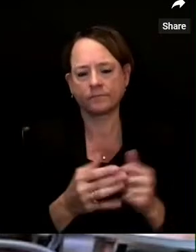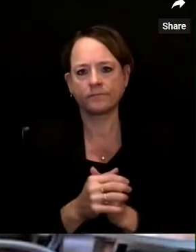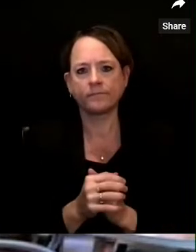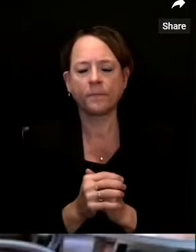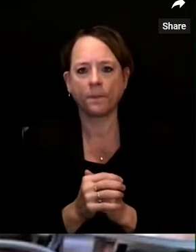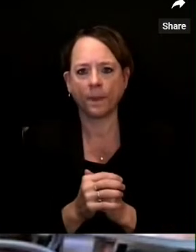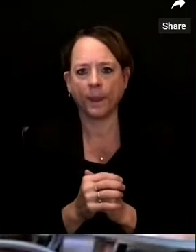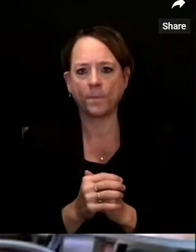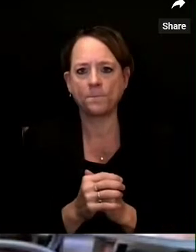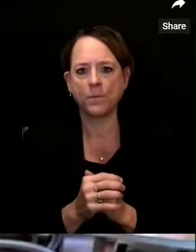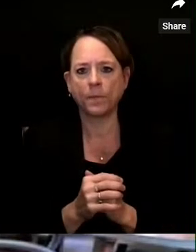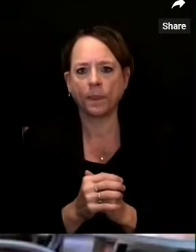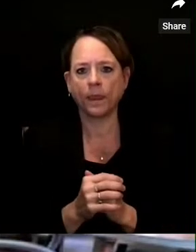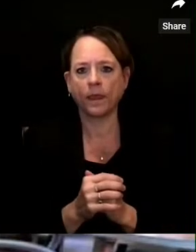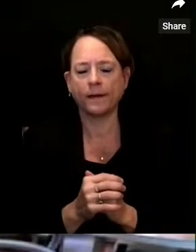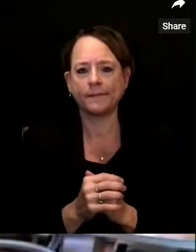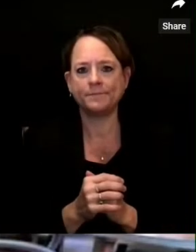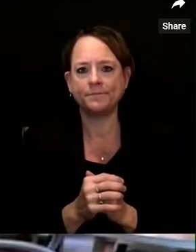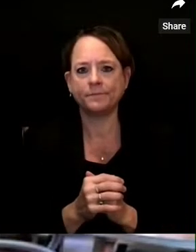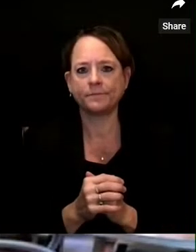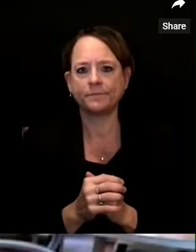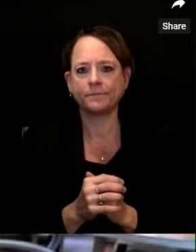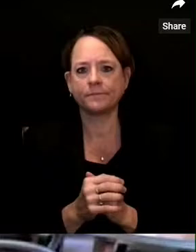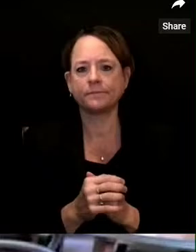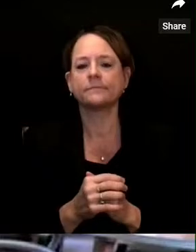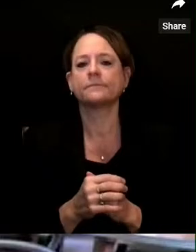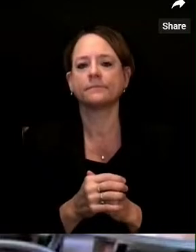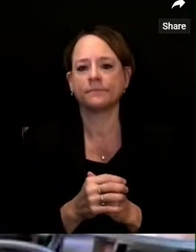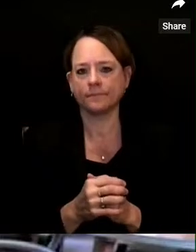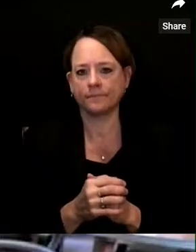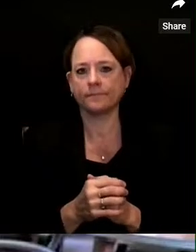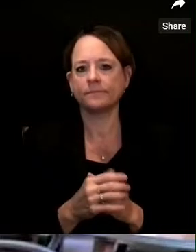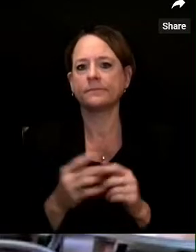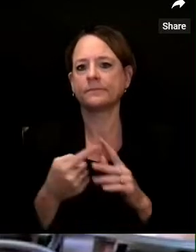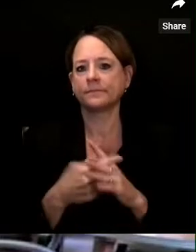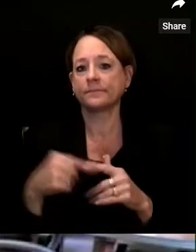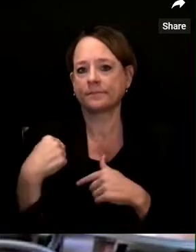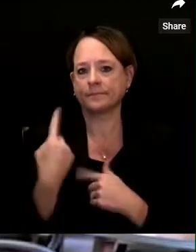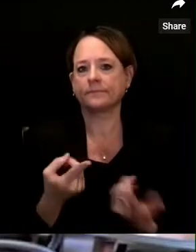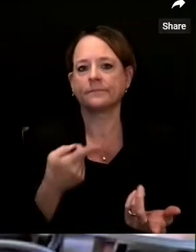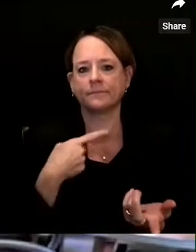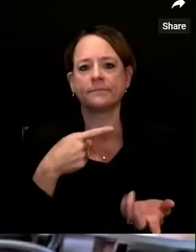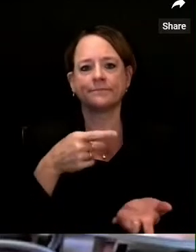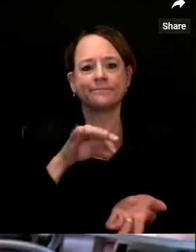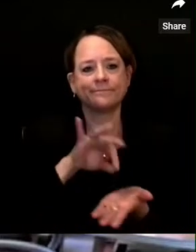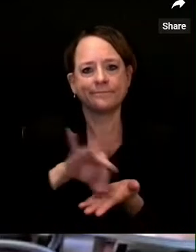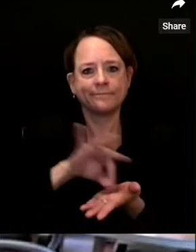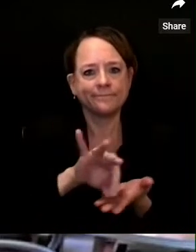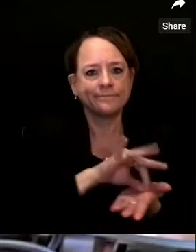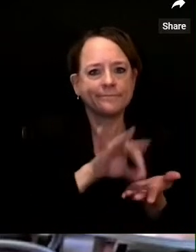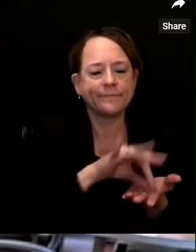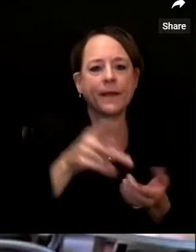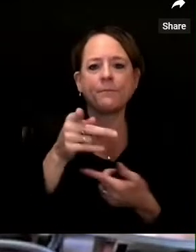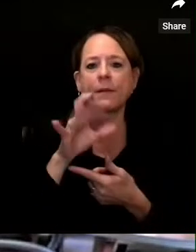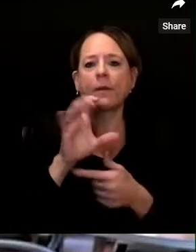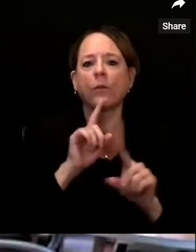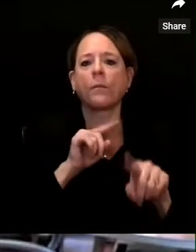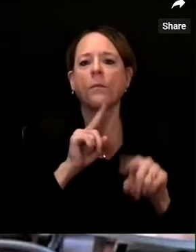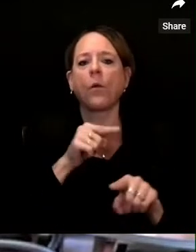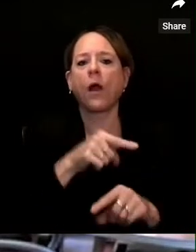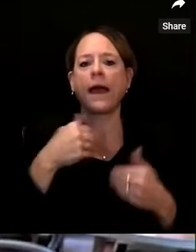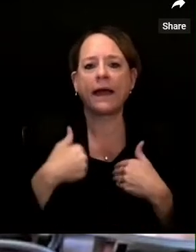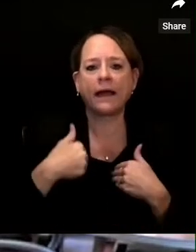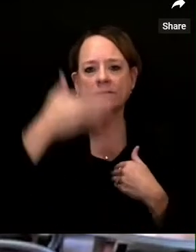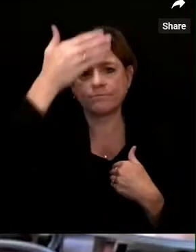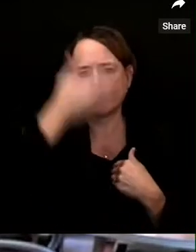doing the tracking and the public reporting of PPE on hand, because in the early weeks and months of the pandemic, as I'm sure